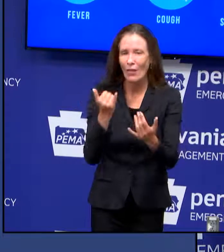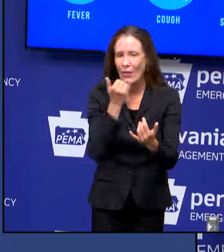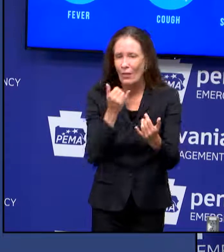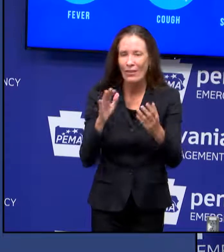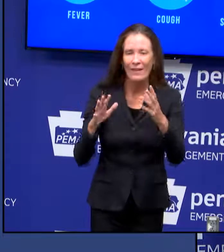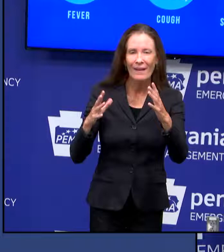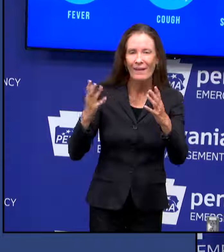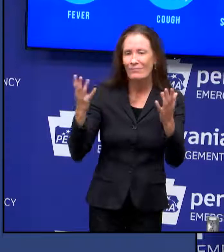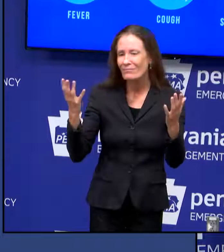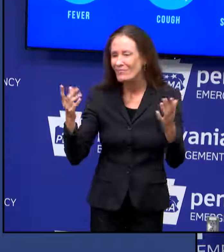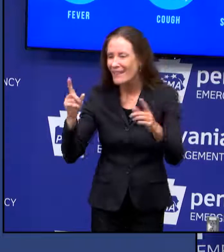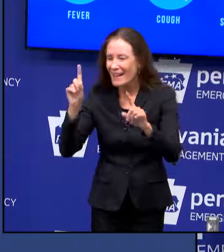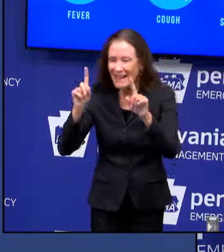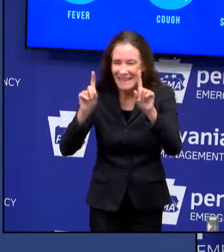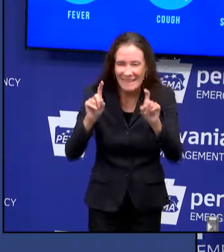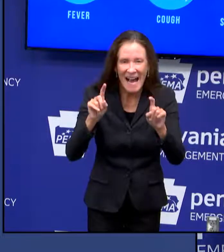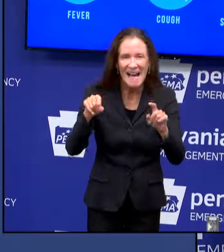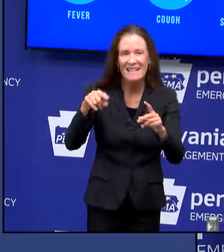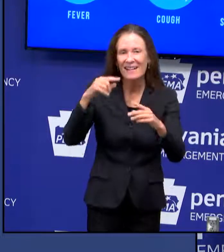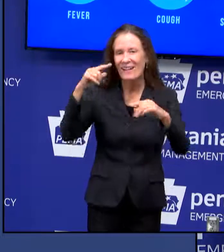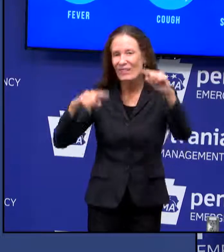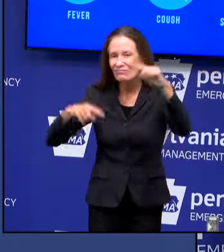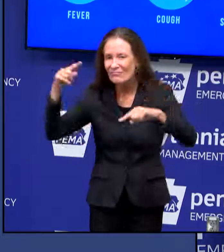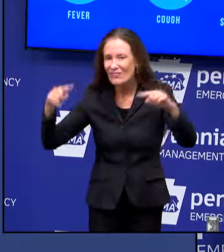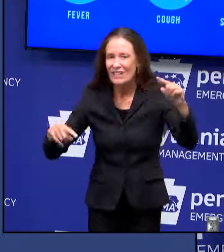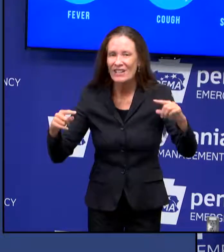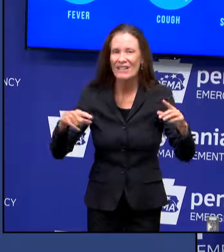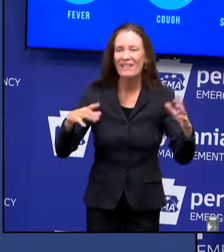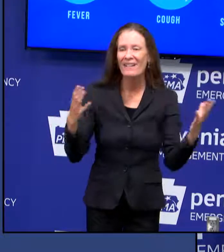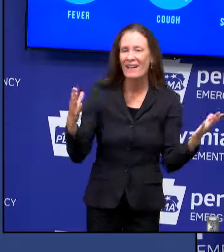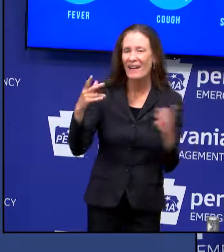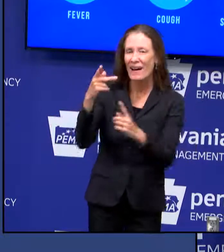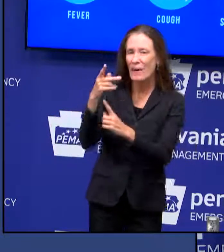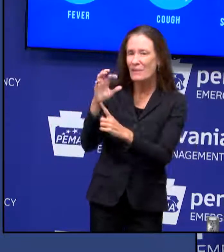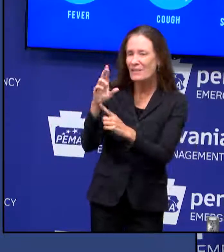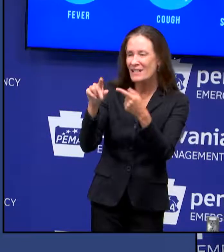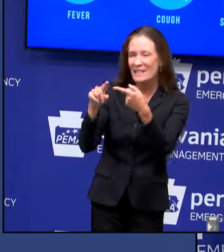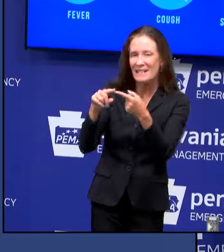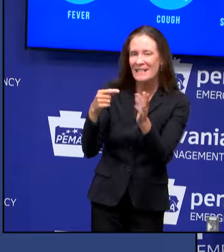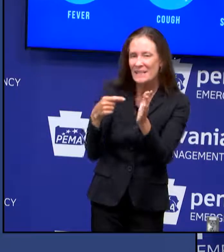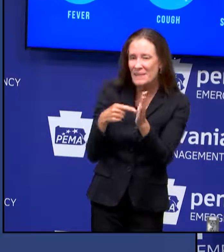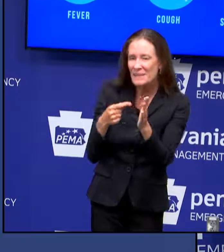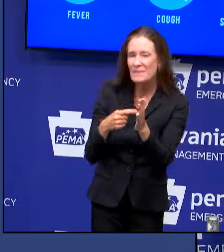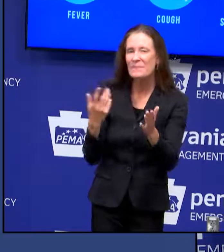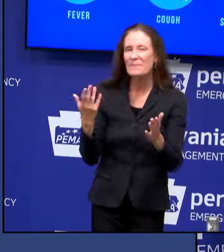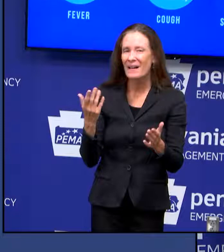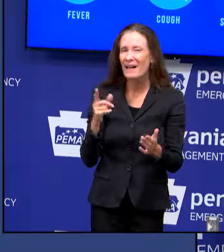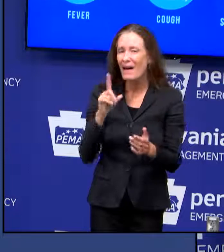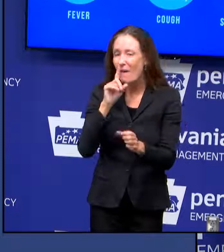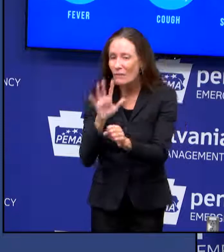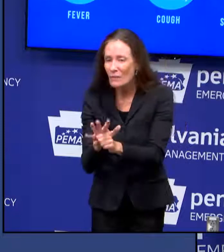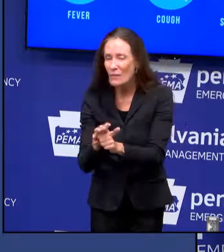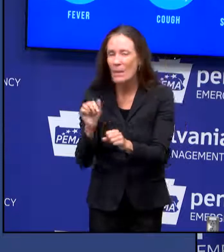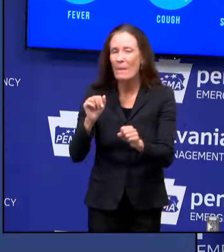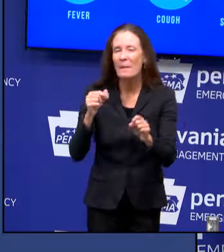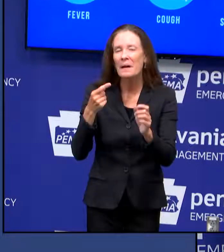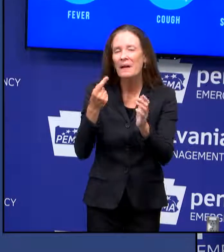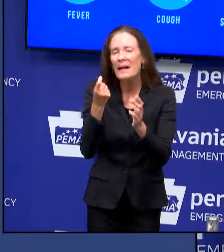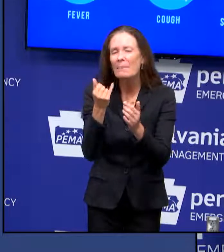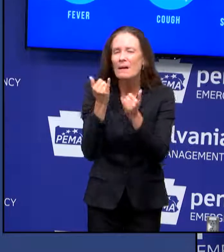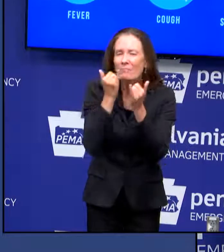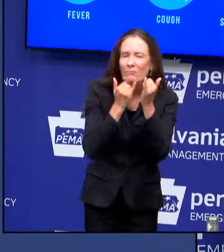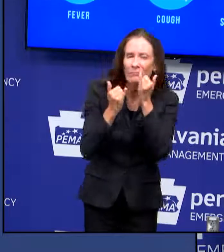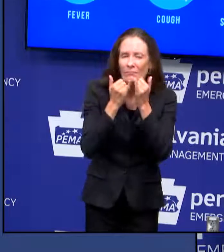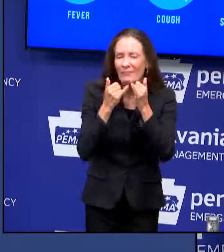But using the PCR test, which is what we use for confirmed cases, every state's in the same boat, and we're confident